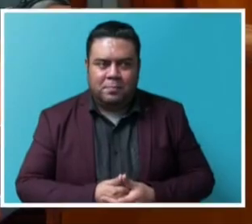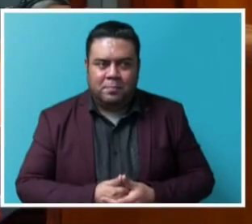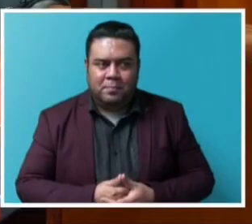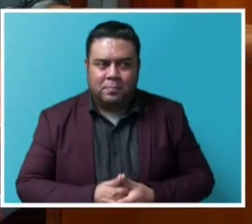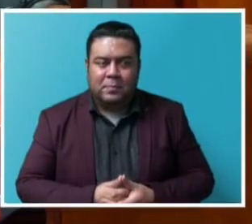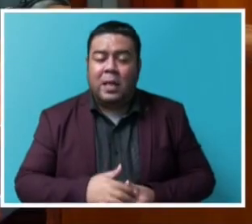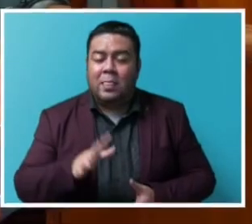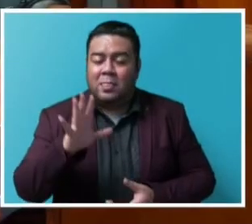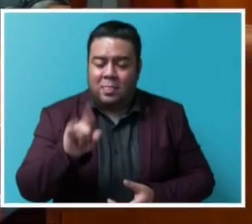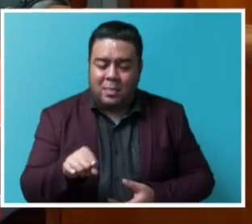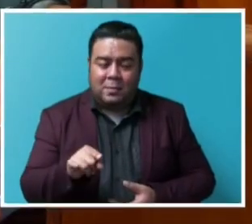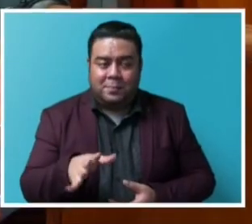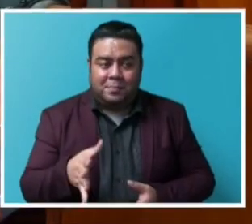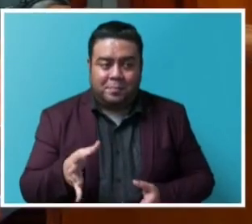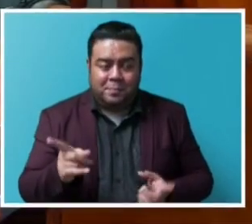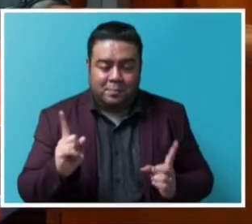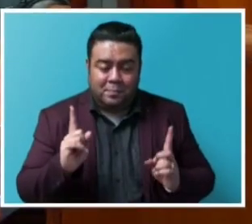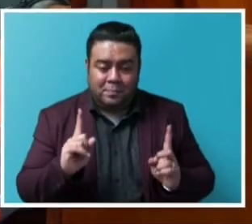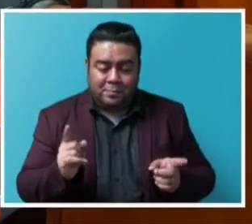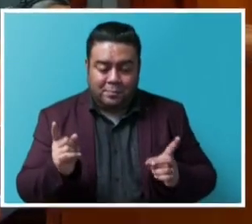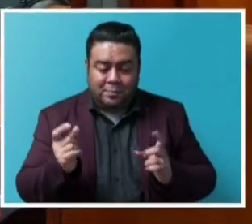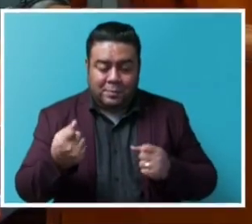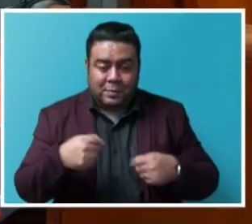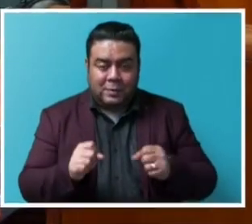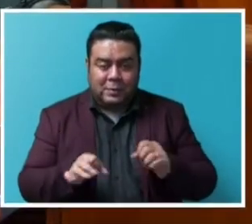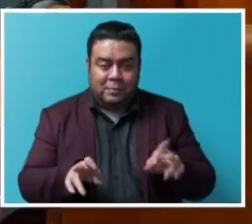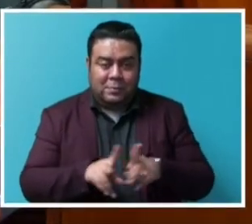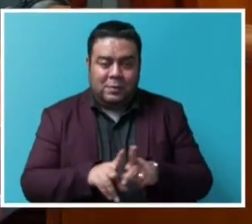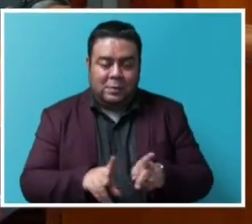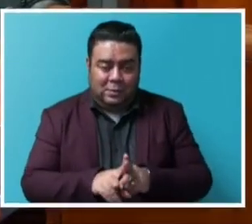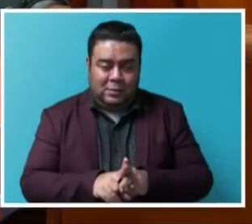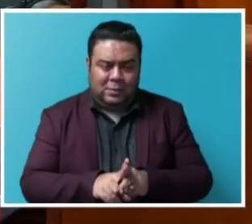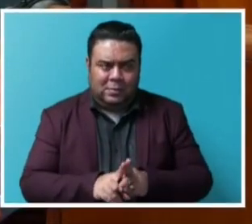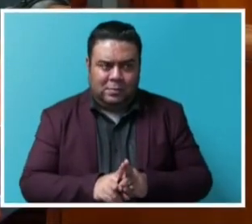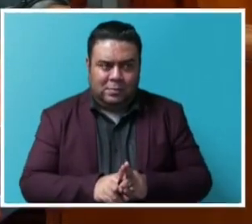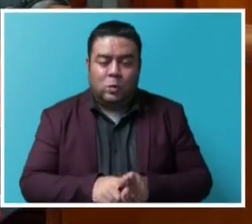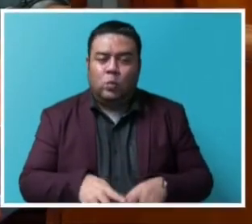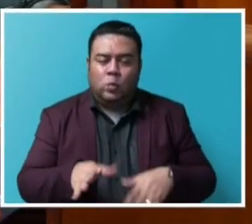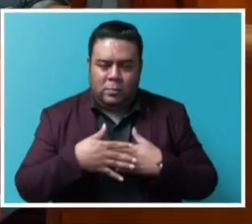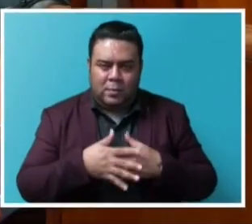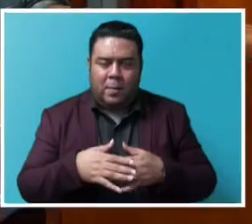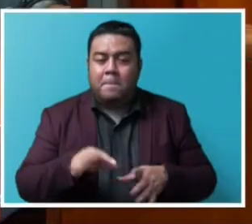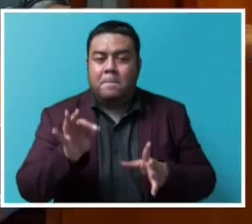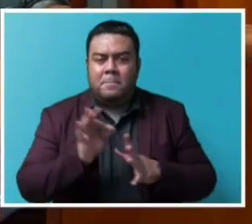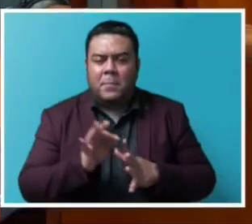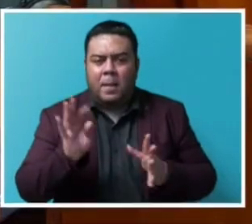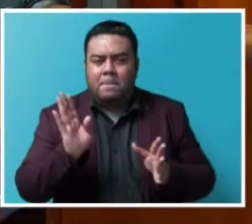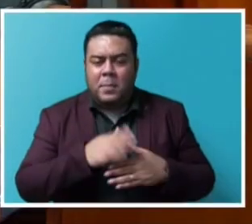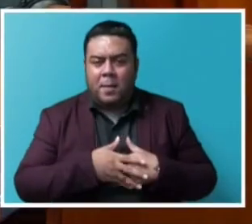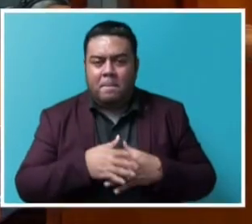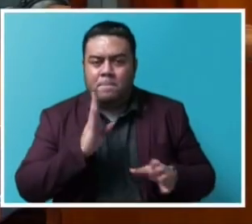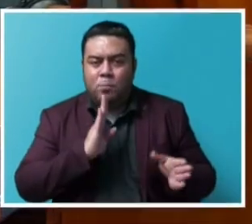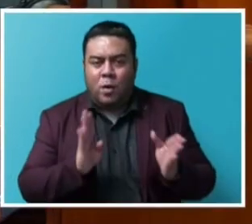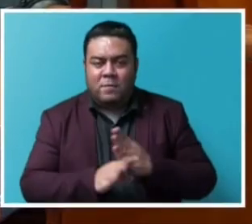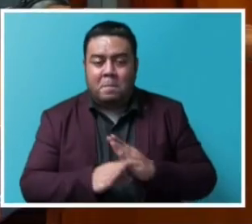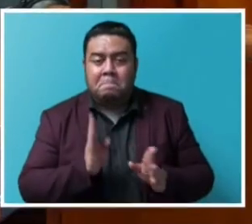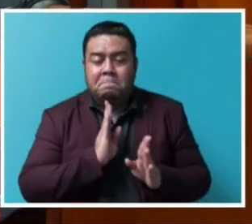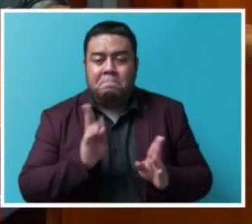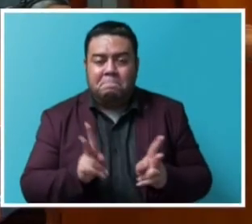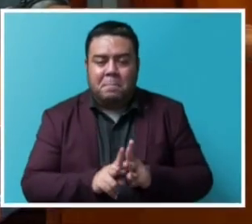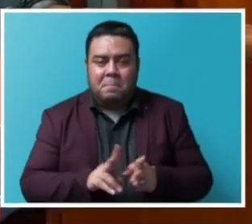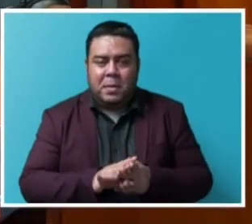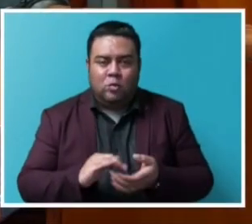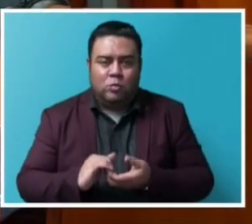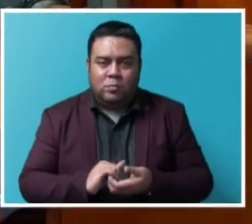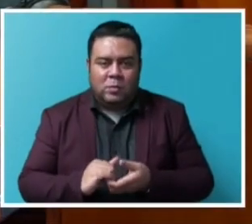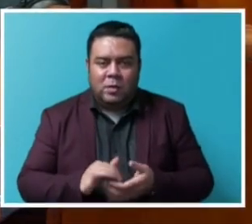Where strategic partnerships make sense, we will pursue public-private partnerships, but never at the expense of